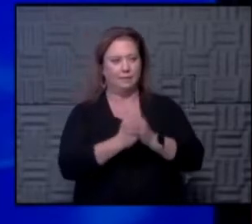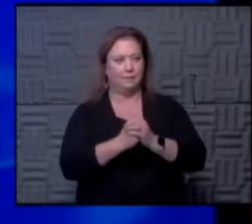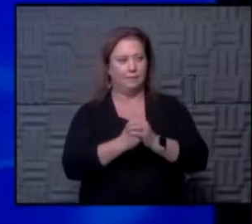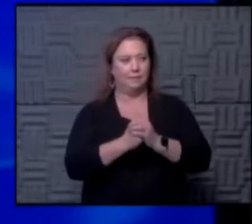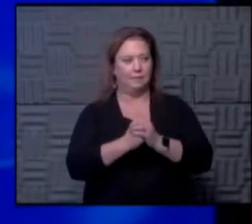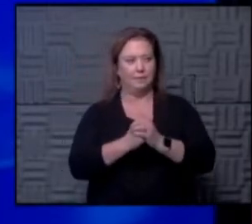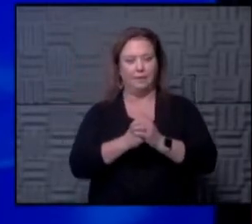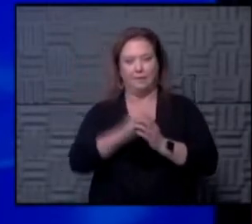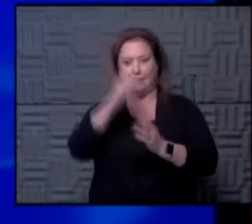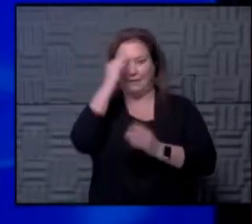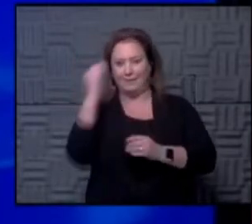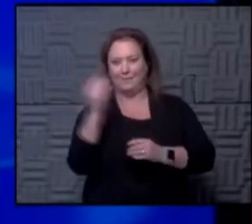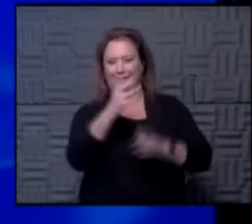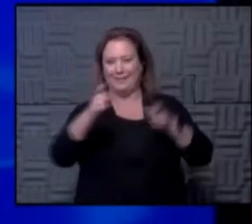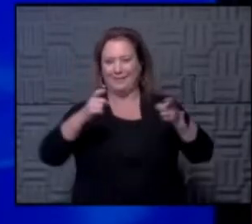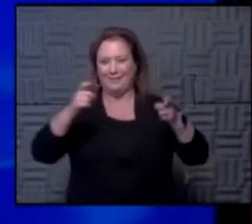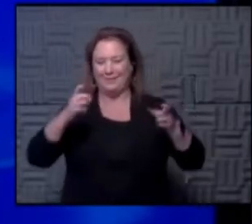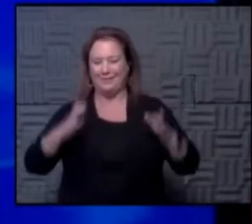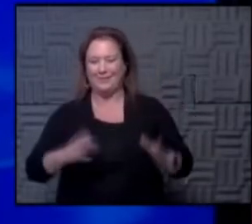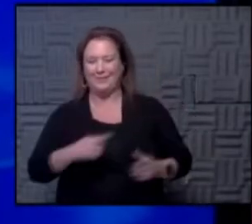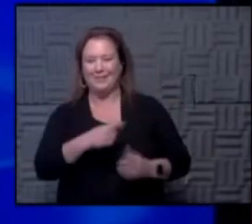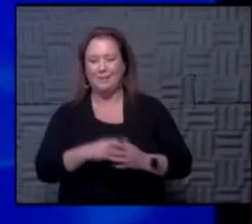a cue for the master control.